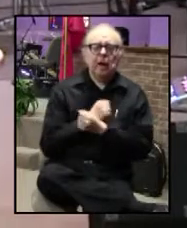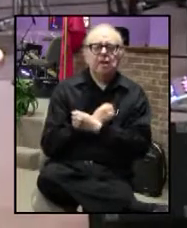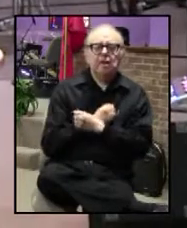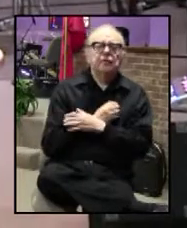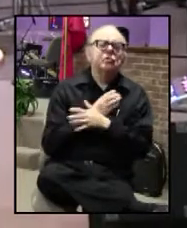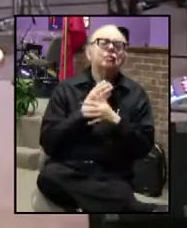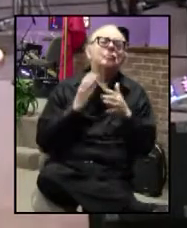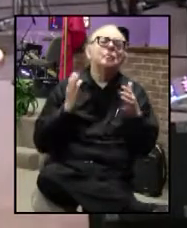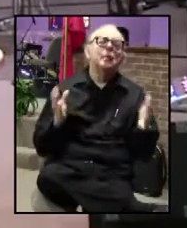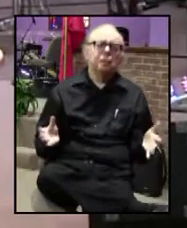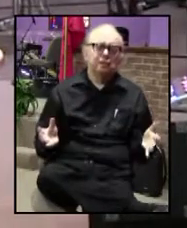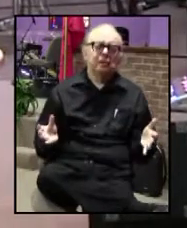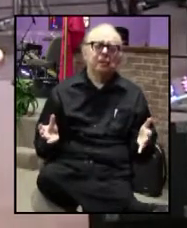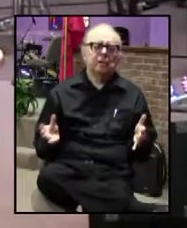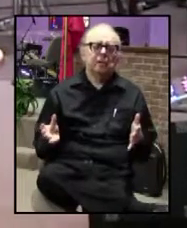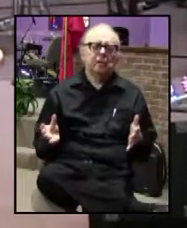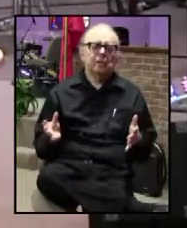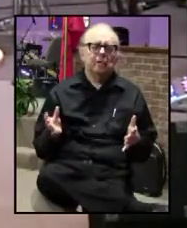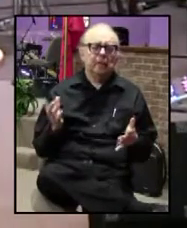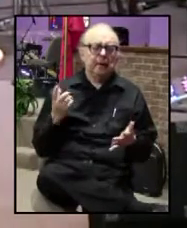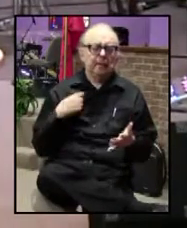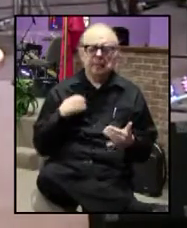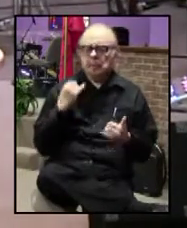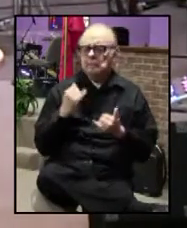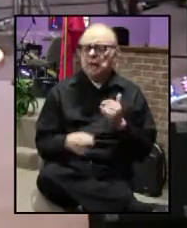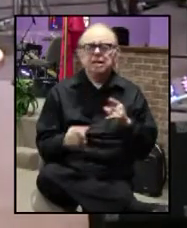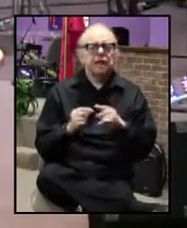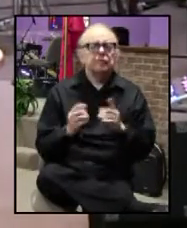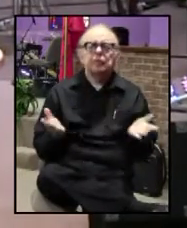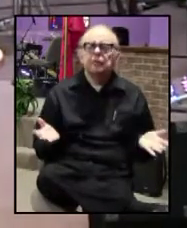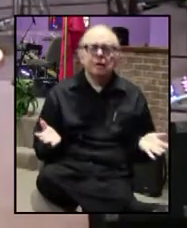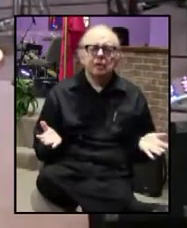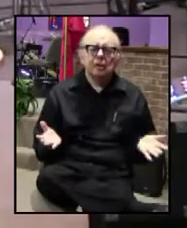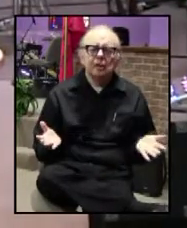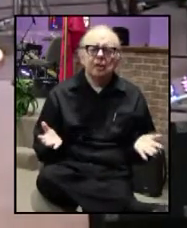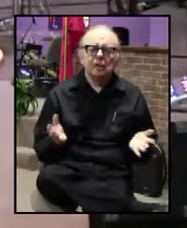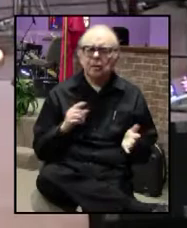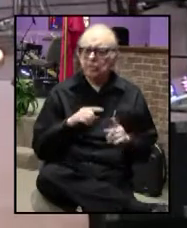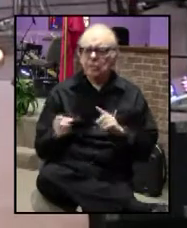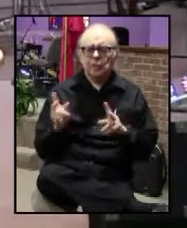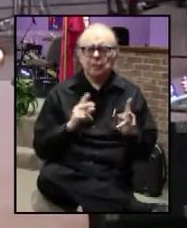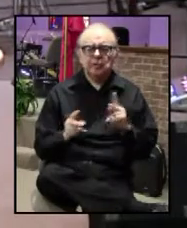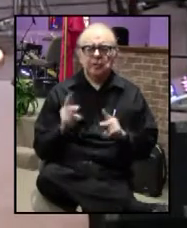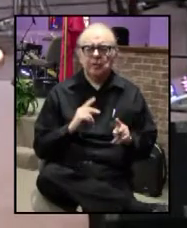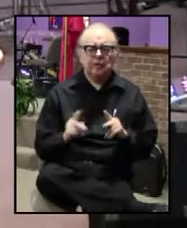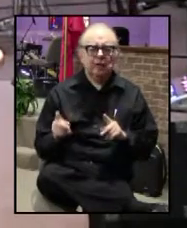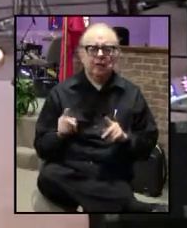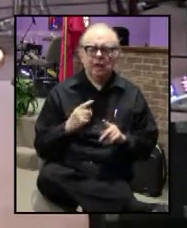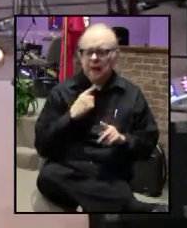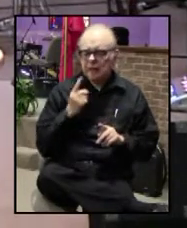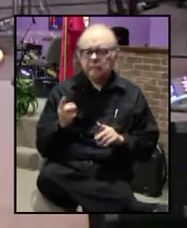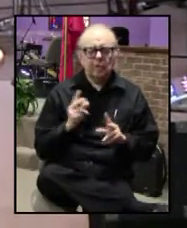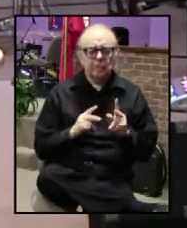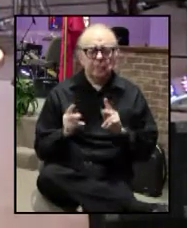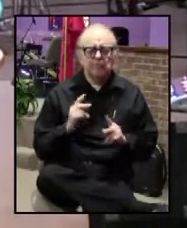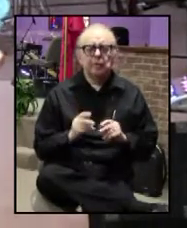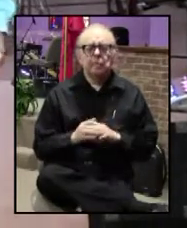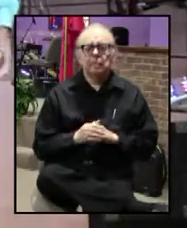most? What would be my last words to them and to say to them?